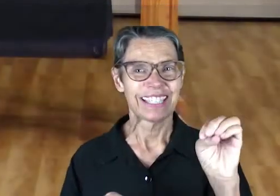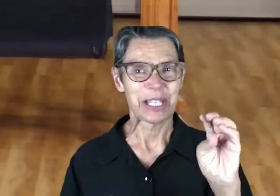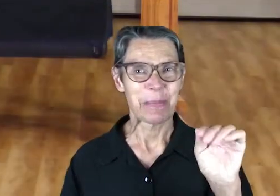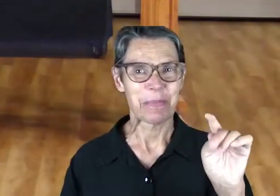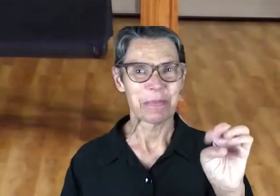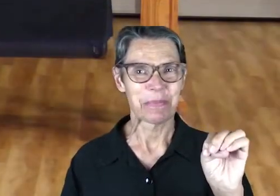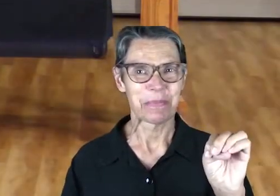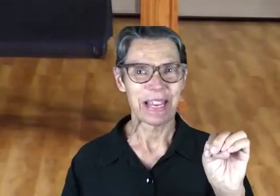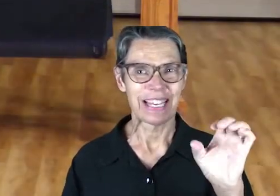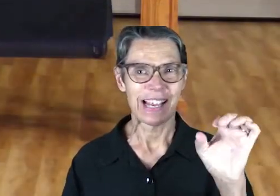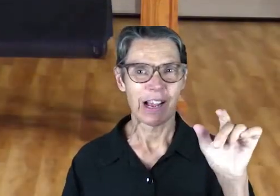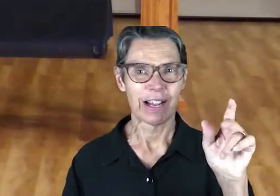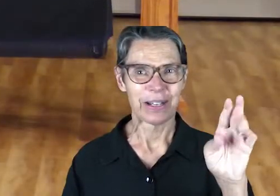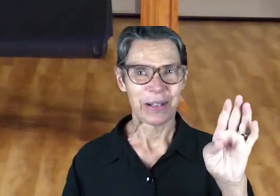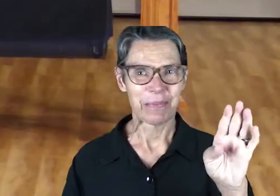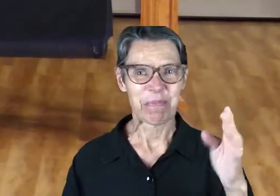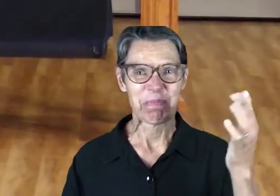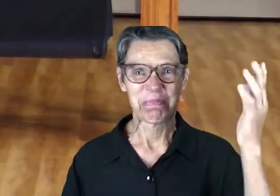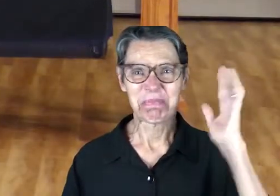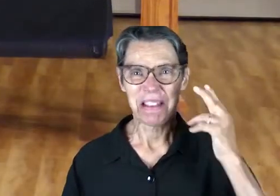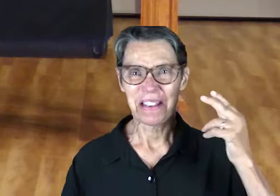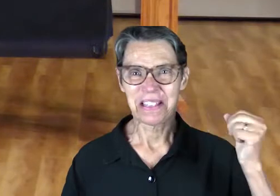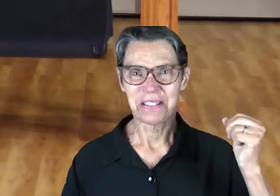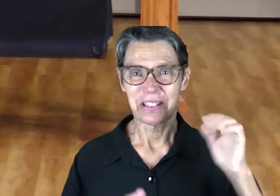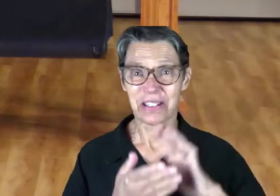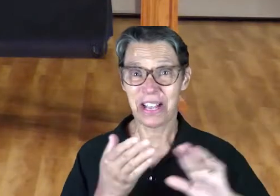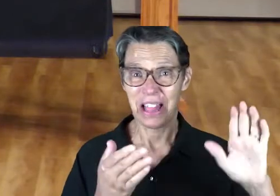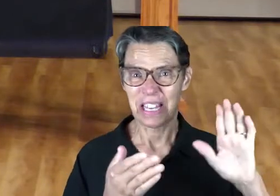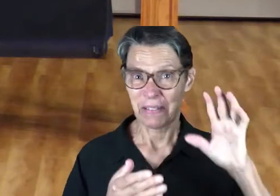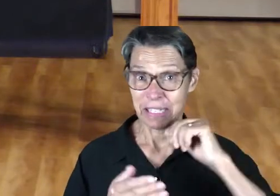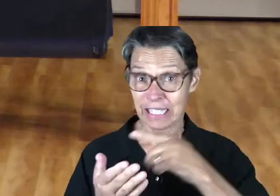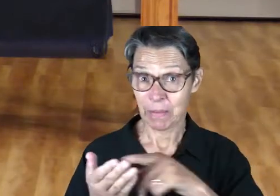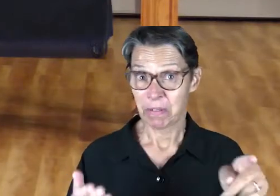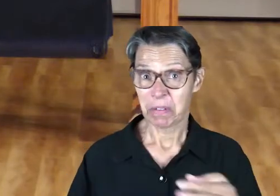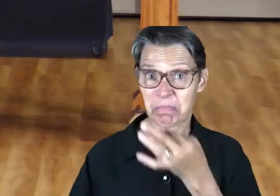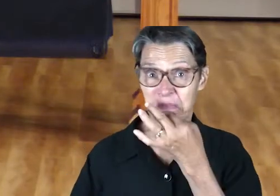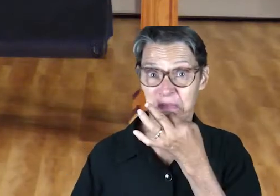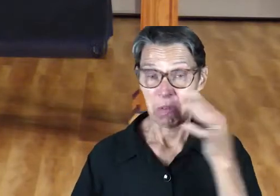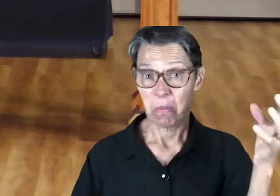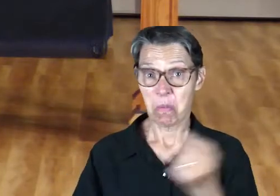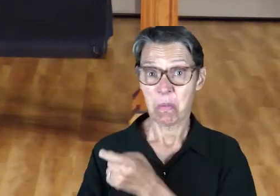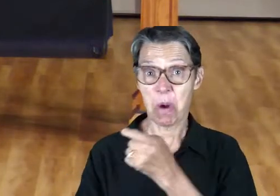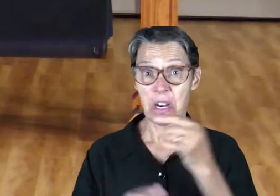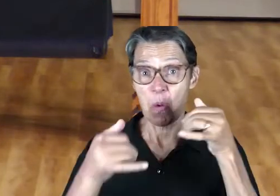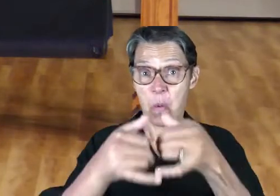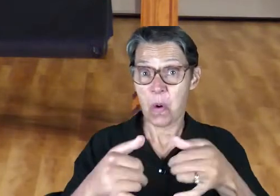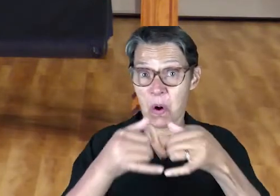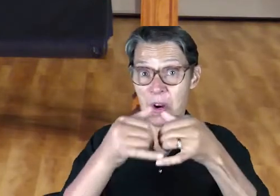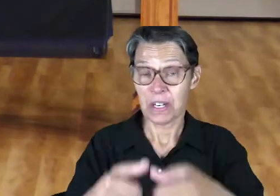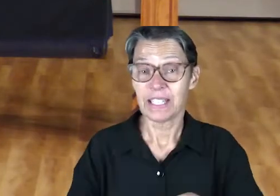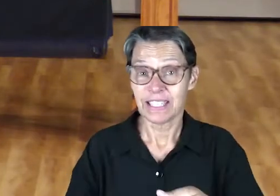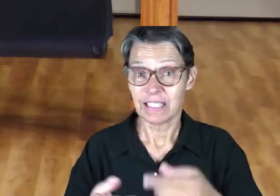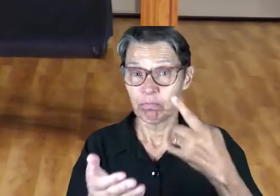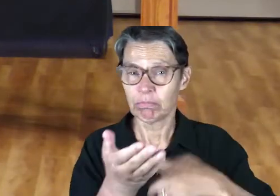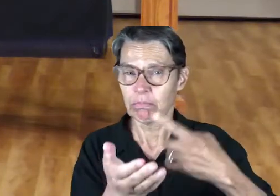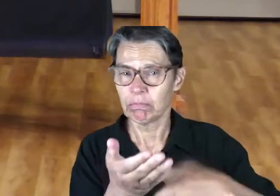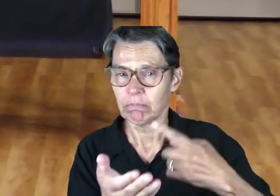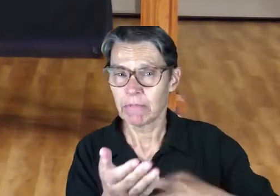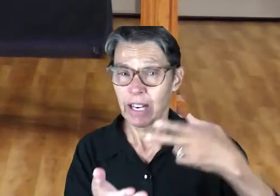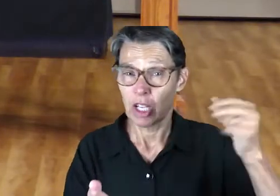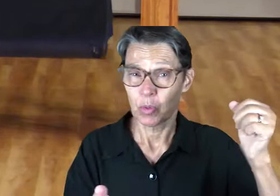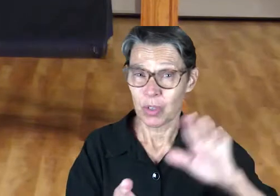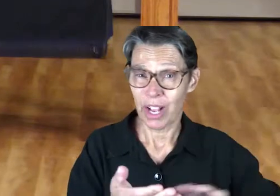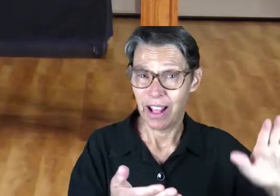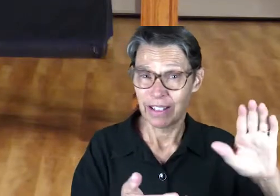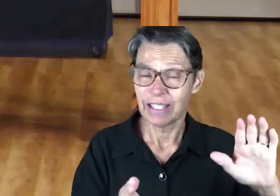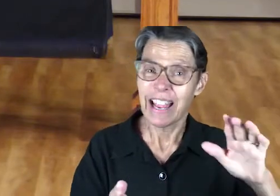debate in high school or college. I'm going to guess some of you were award-winning debaters in high school or